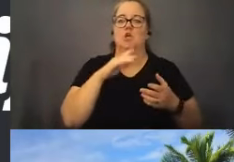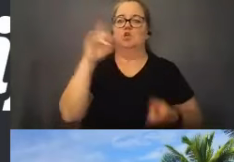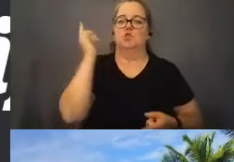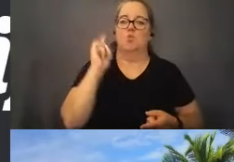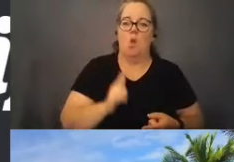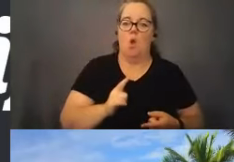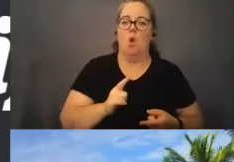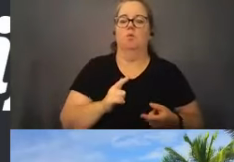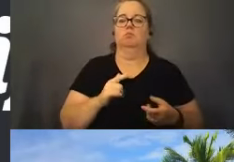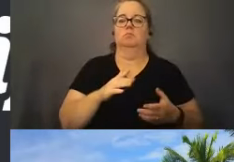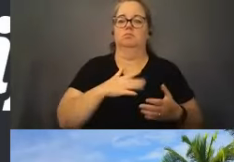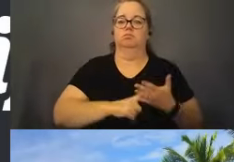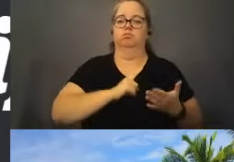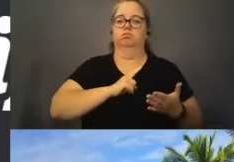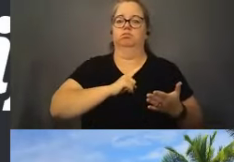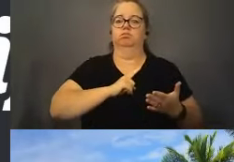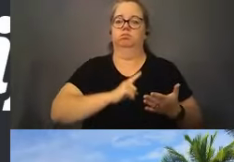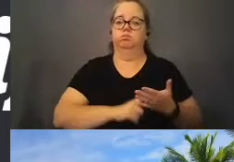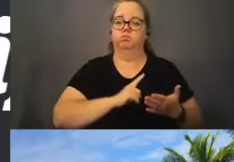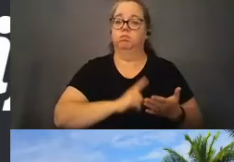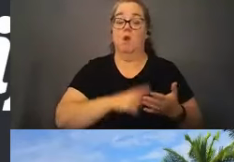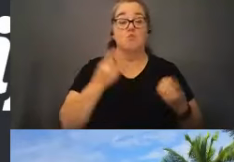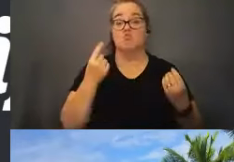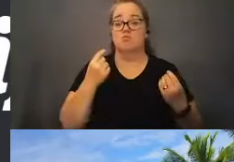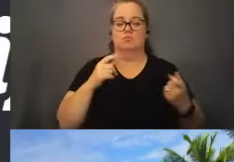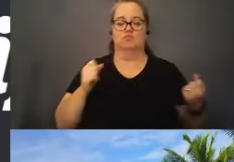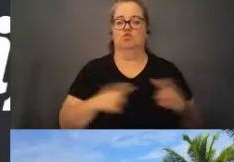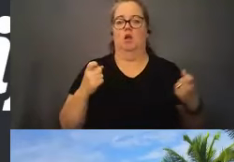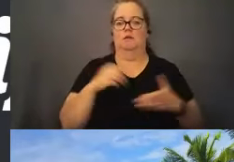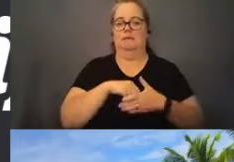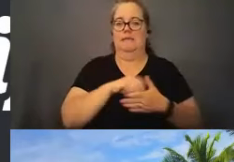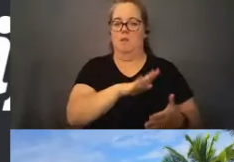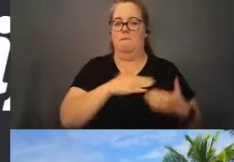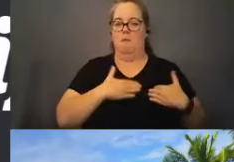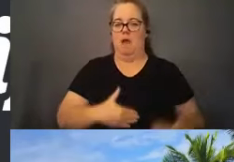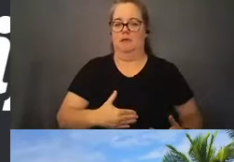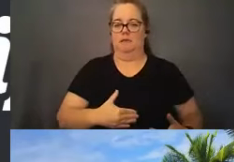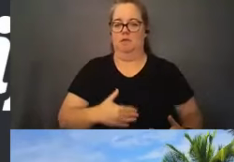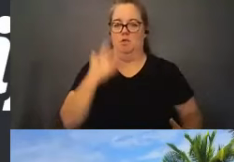low, it will shock them inside. And you'll see them kind of